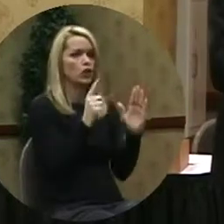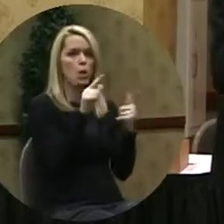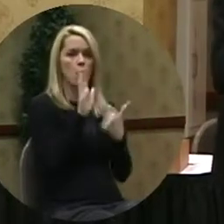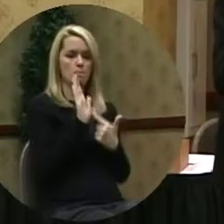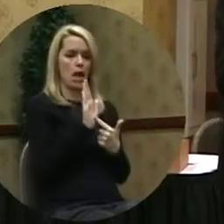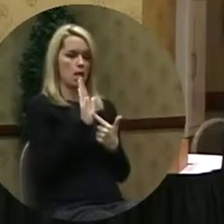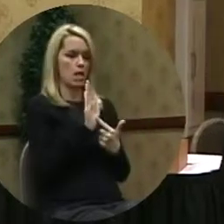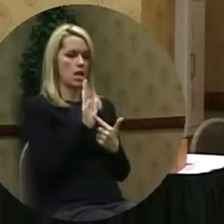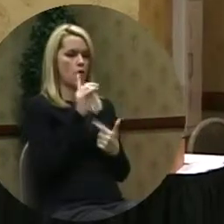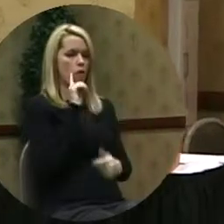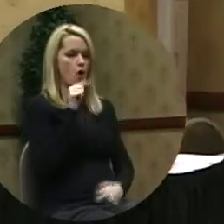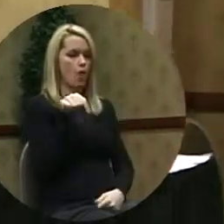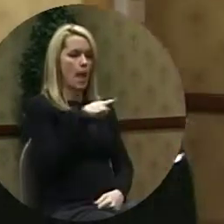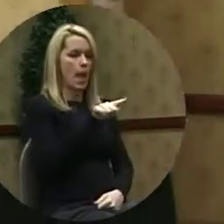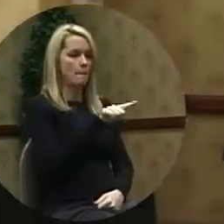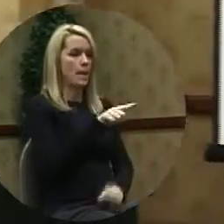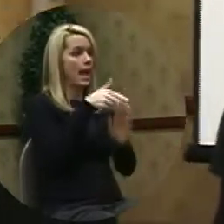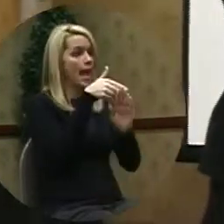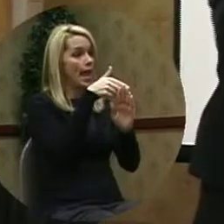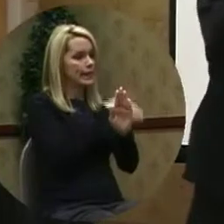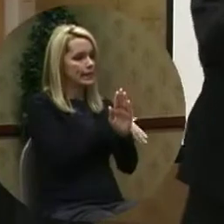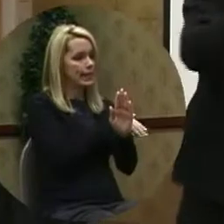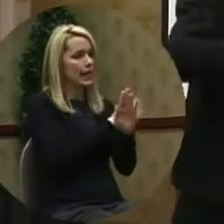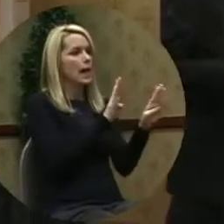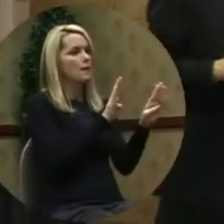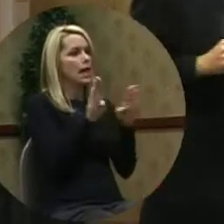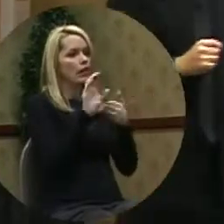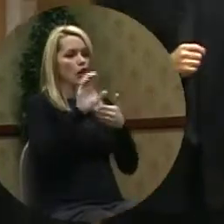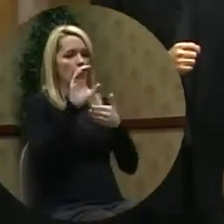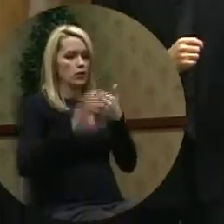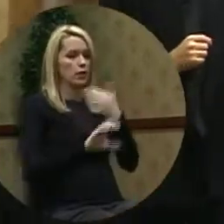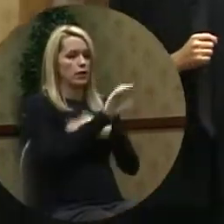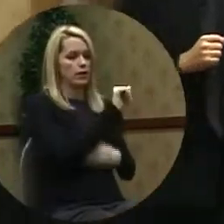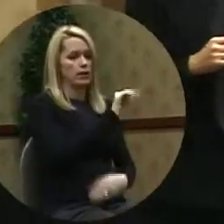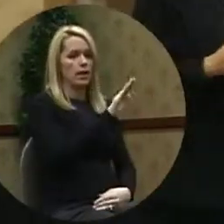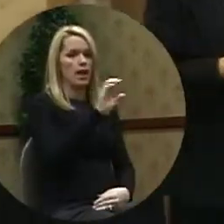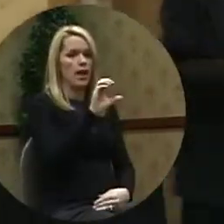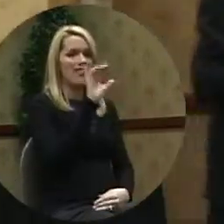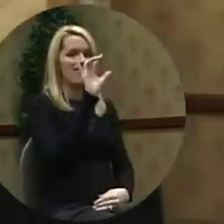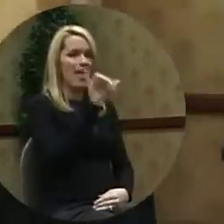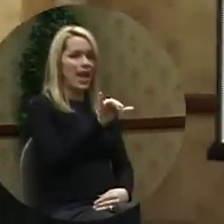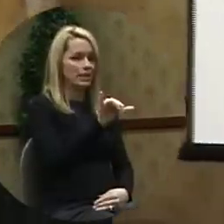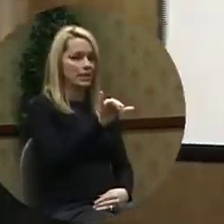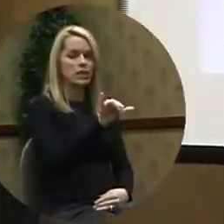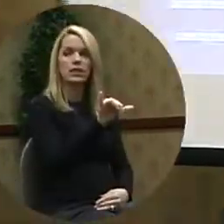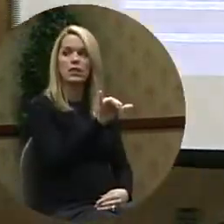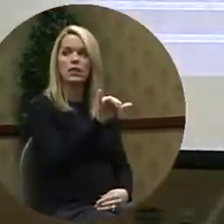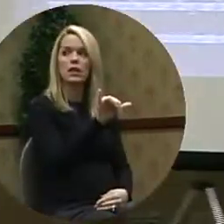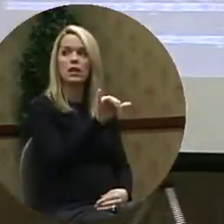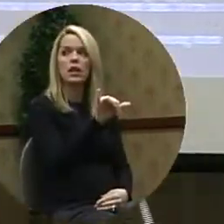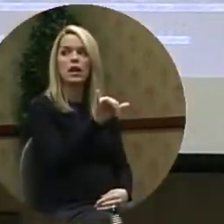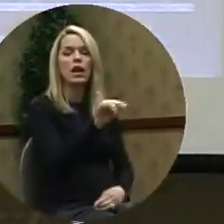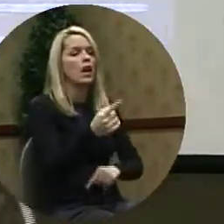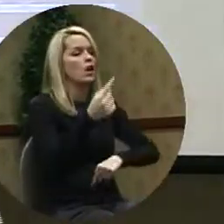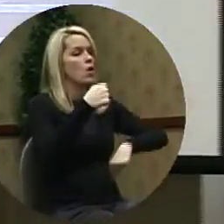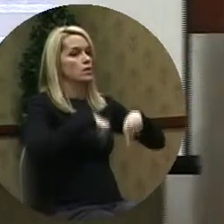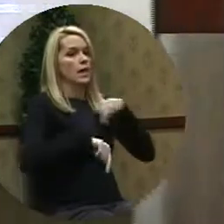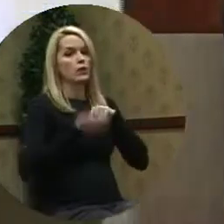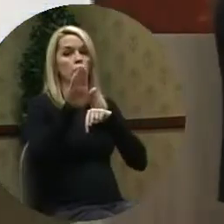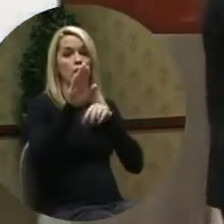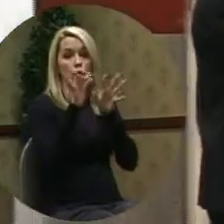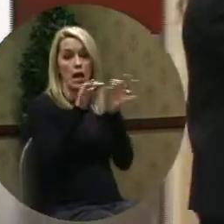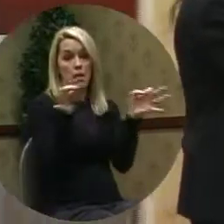If you always put it in an antecedent behavior consequence format, the teachers, and this goes back to comments you